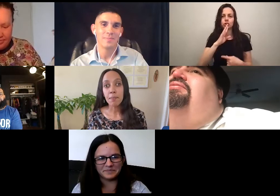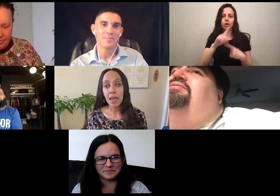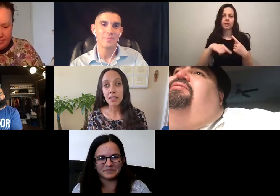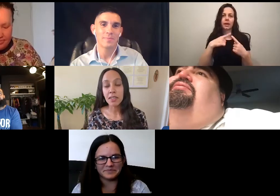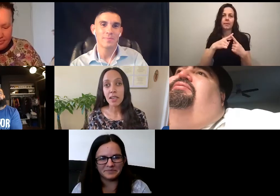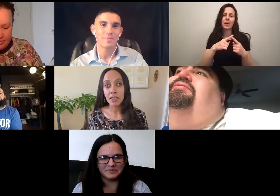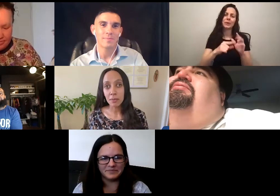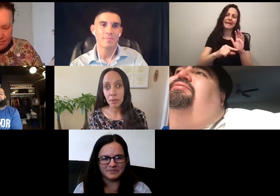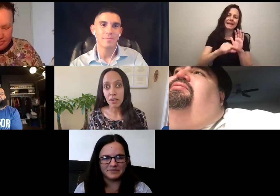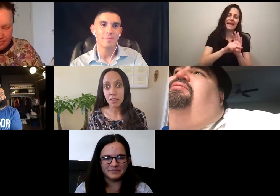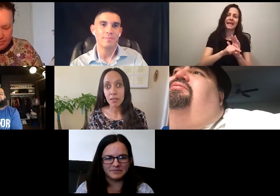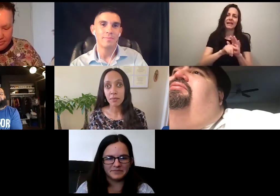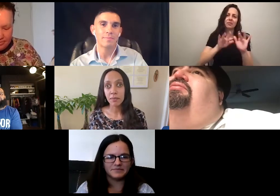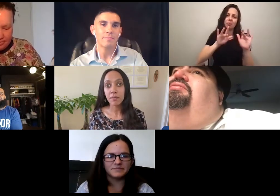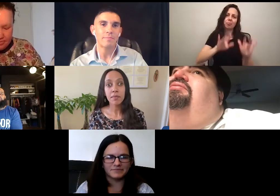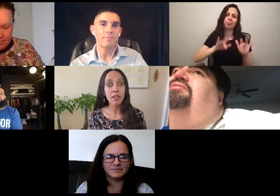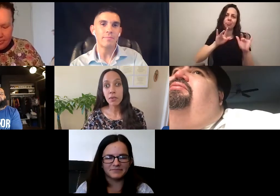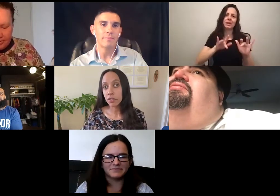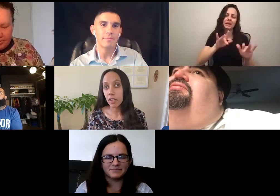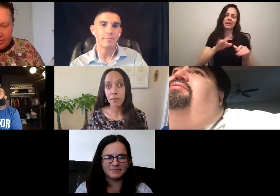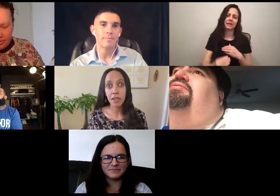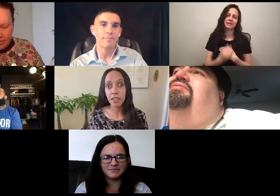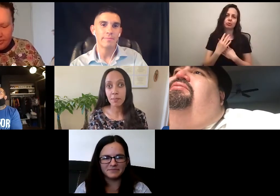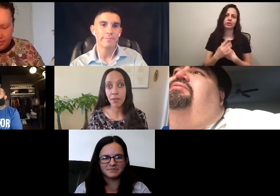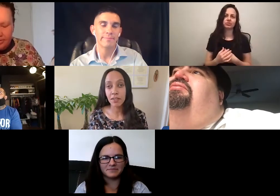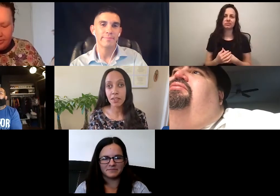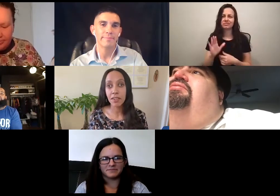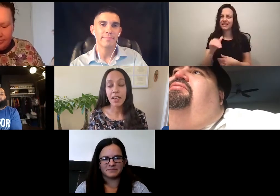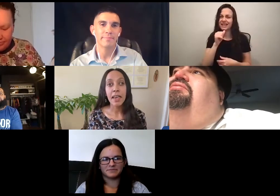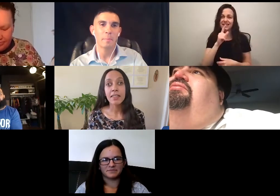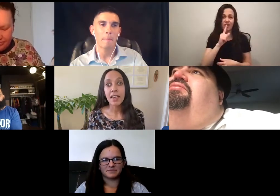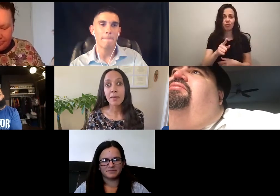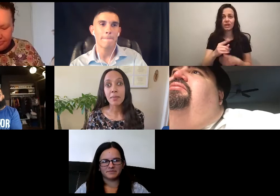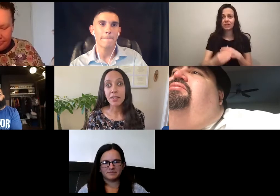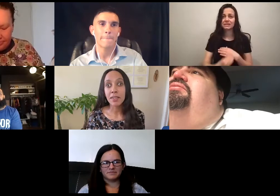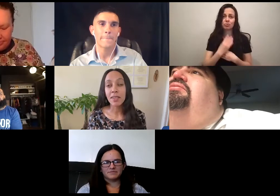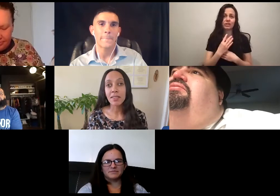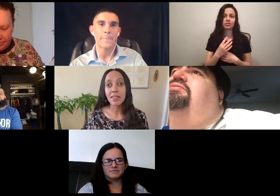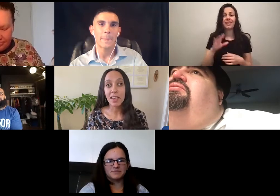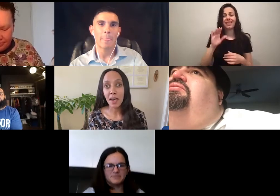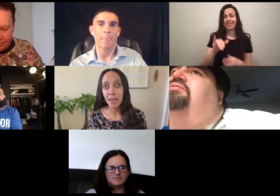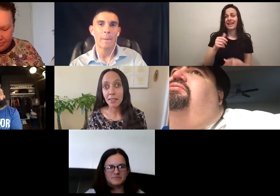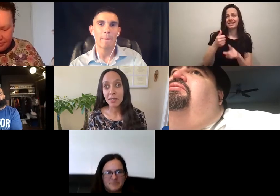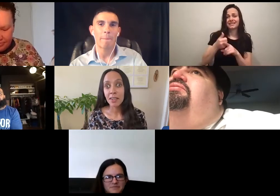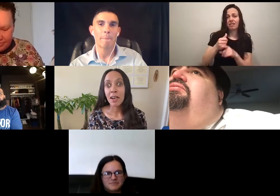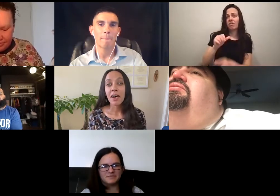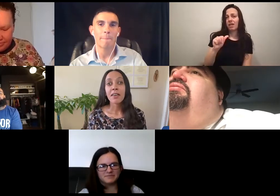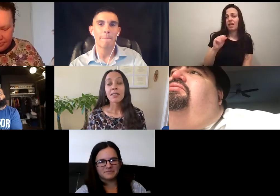pity-based inspiration, which is not real inspiration. It's ableism in